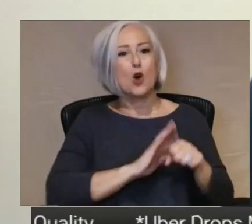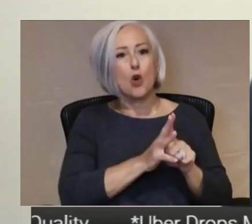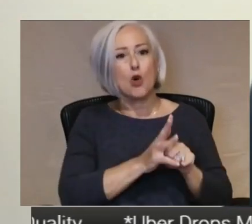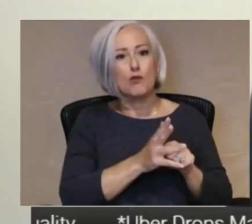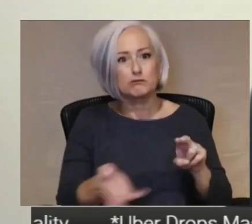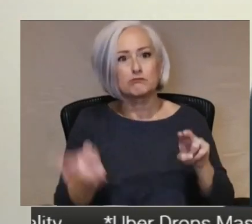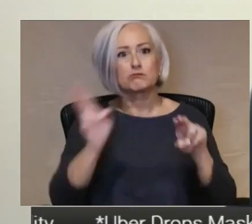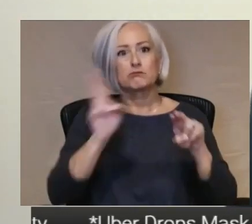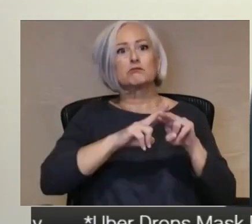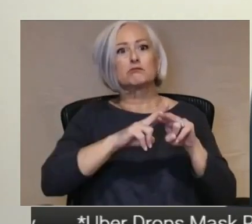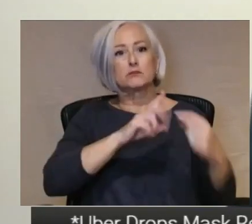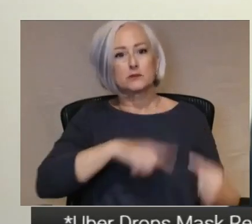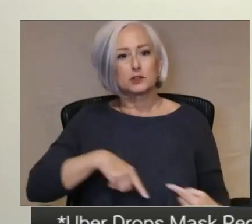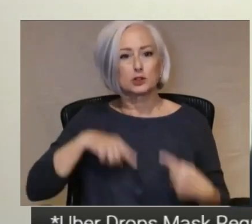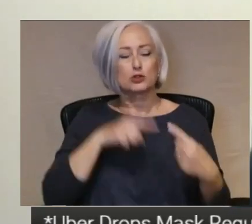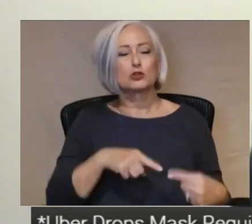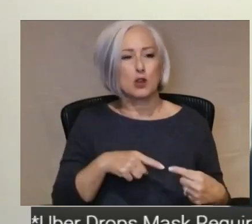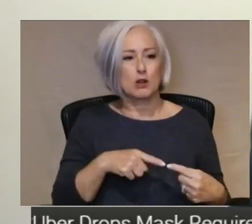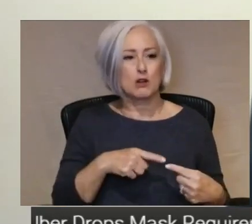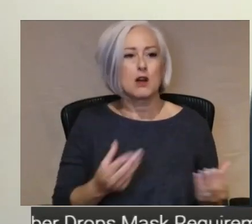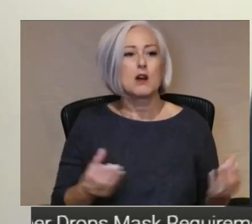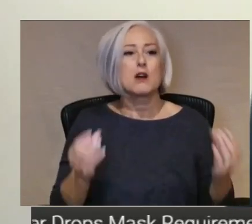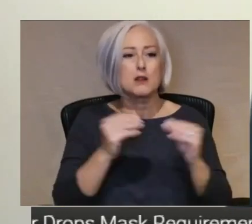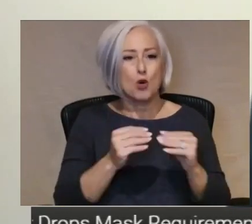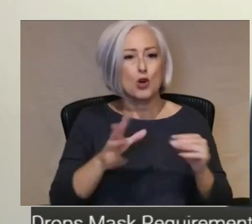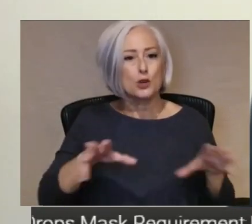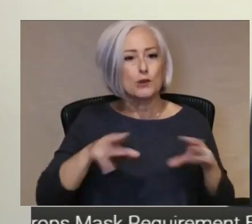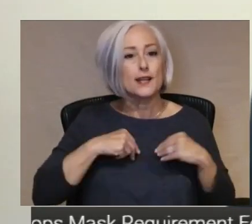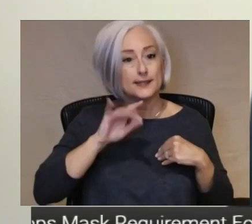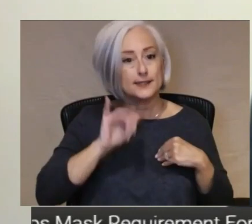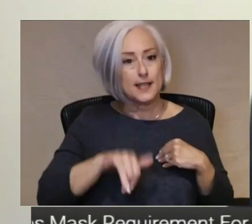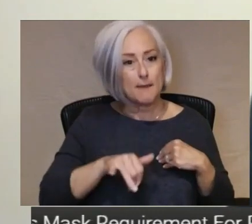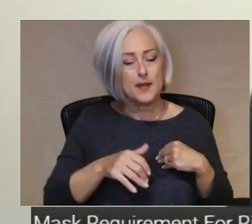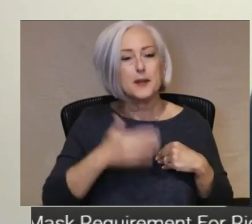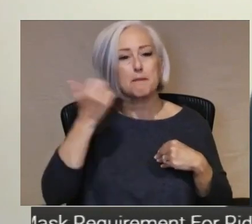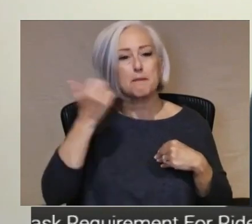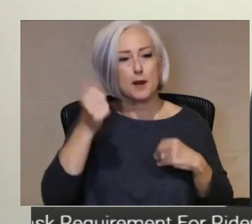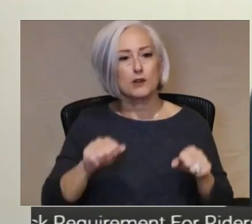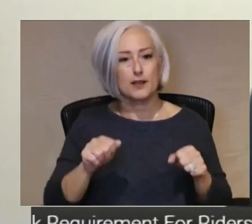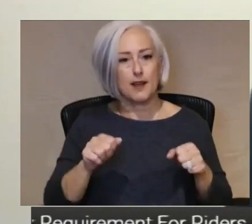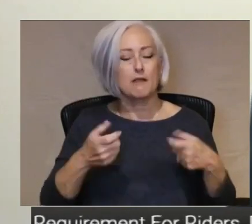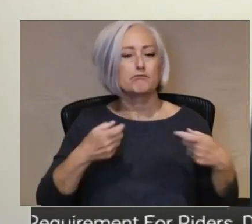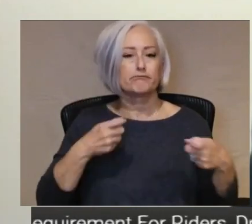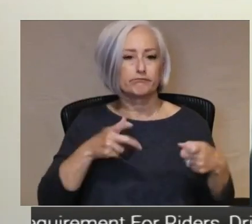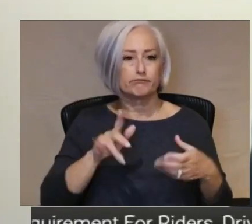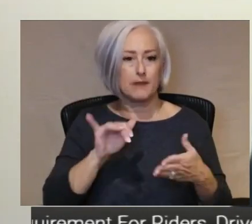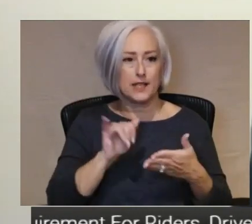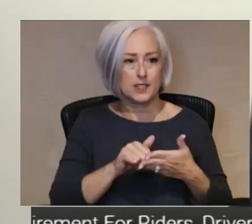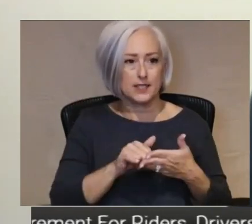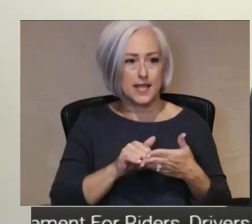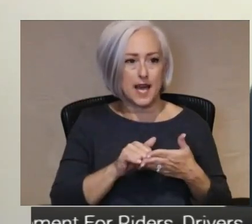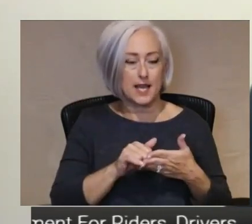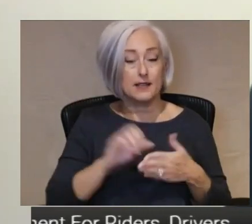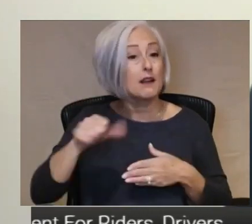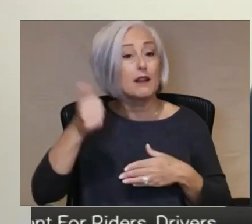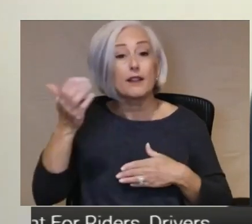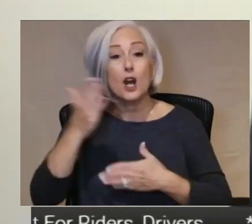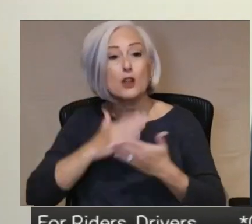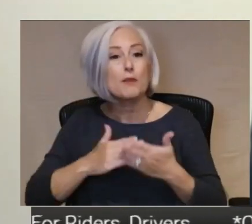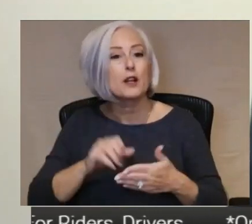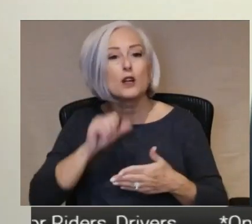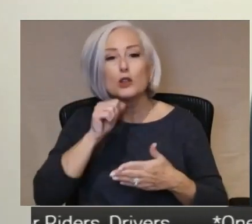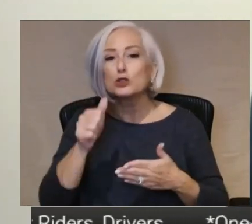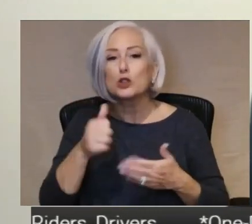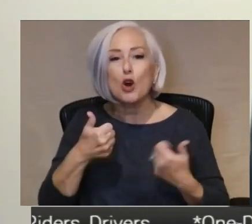that experience, the better we're going to be equipped to deal with it. And if you're noticing that none of this stuff helps, and I mean, the other part is don't try to